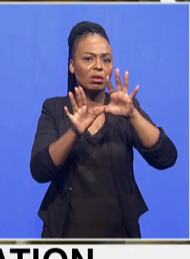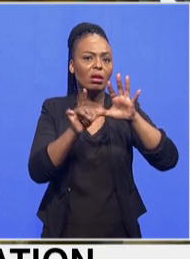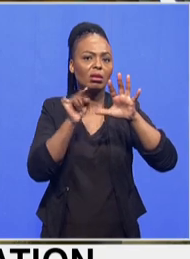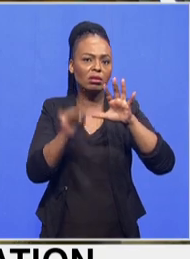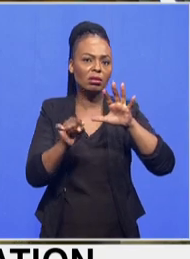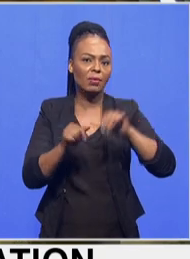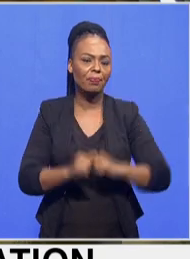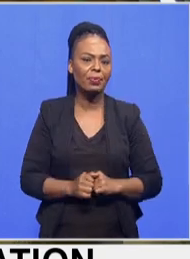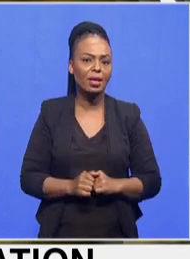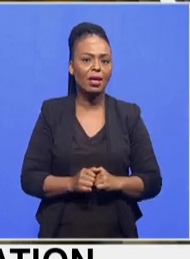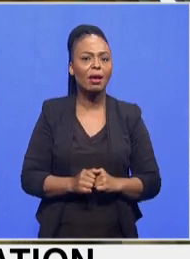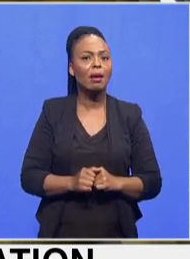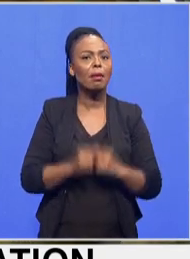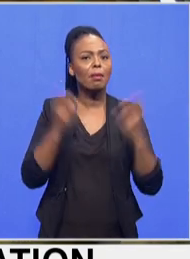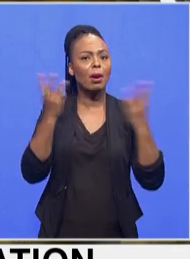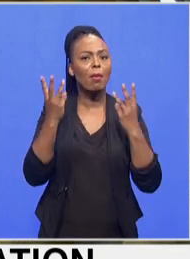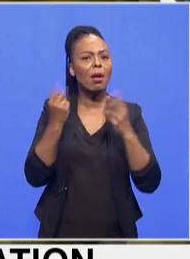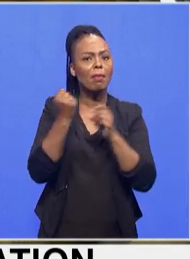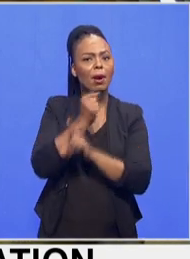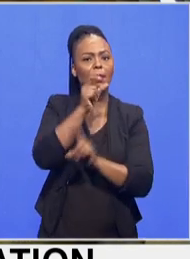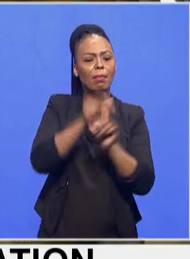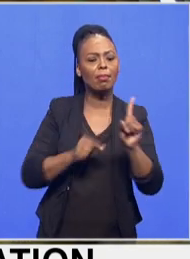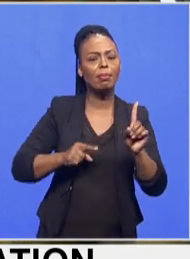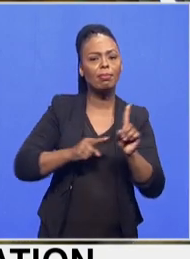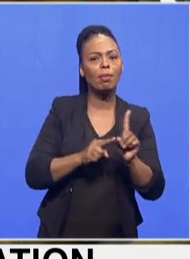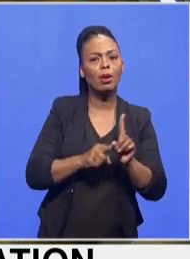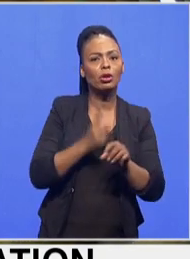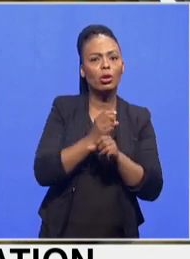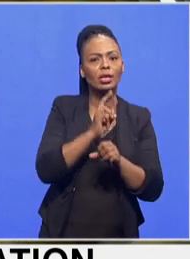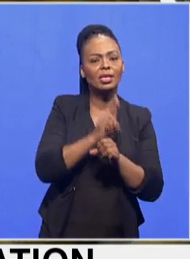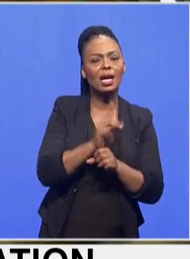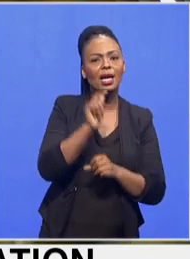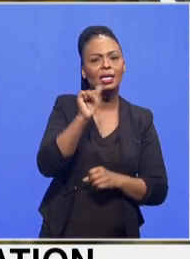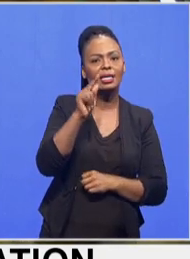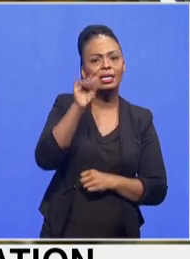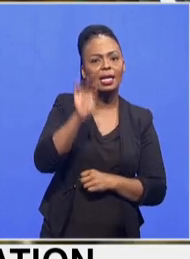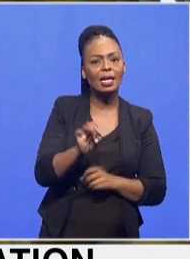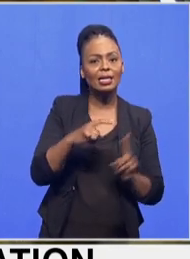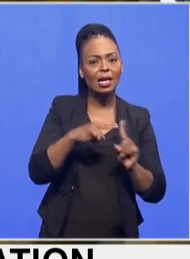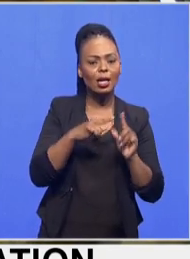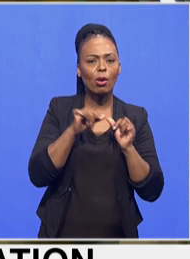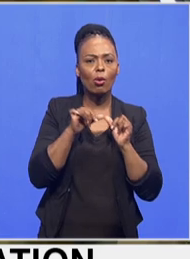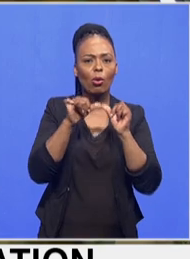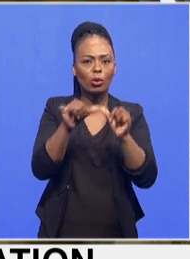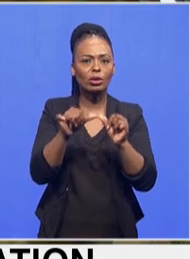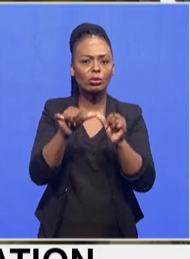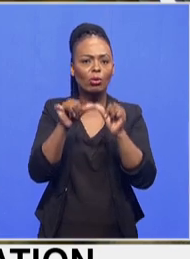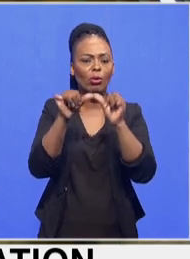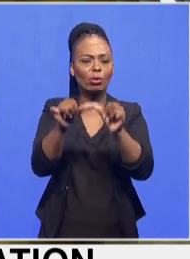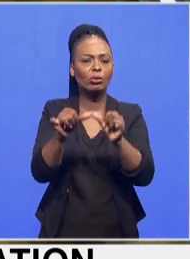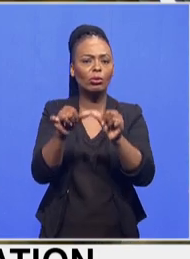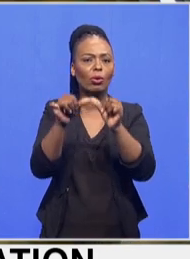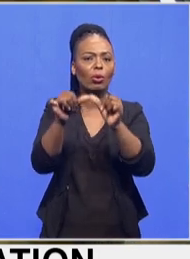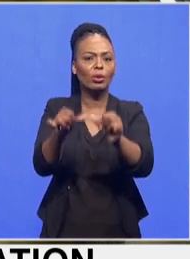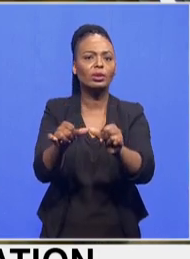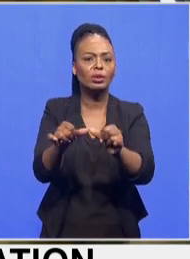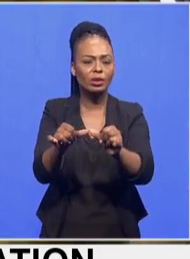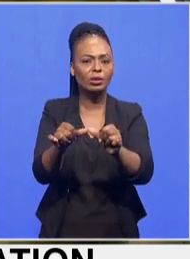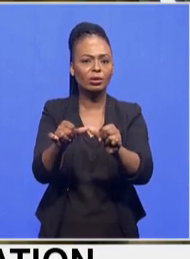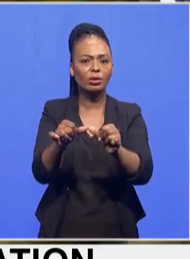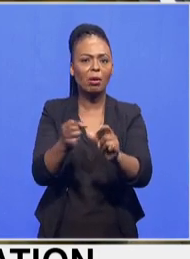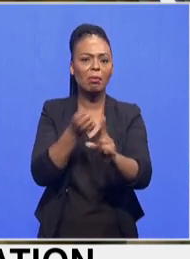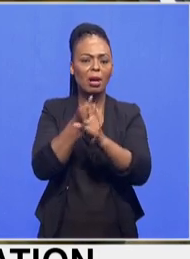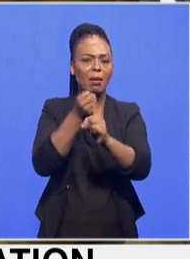need people like Dr. Tate Makgoe to continue to drive the agenda of